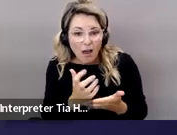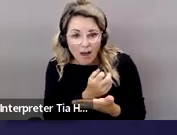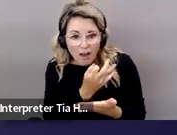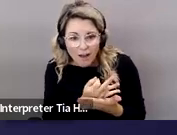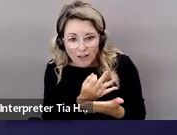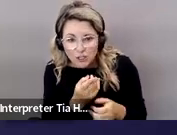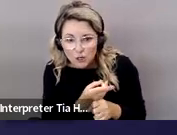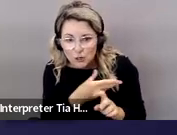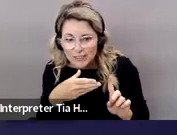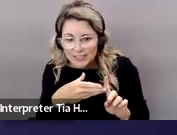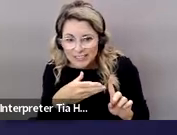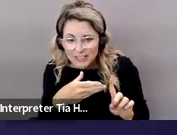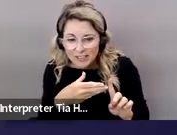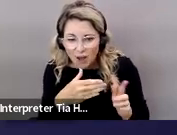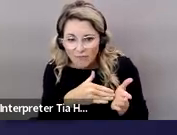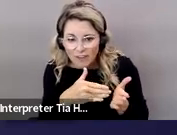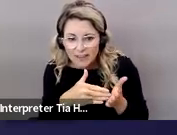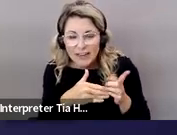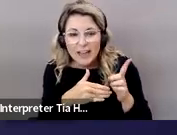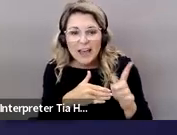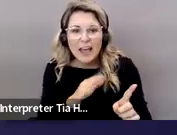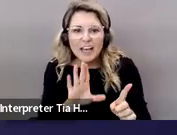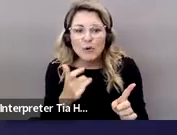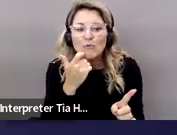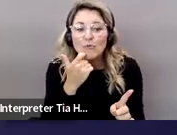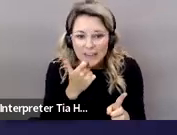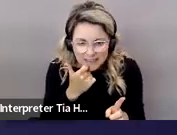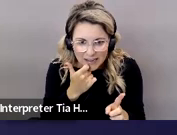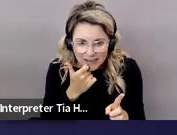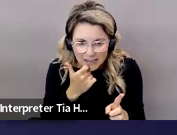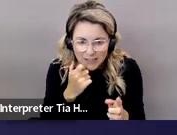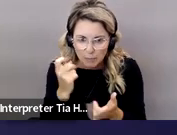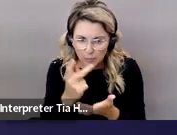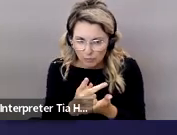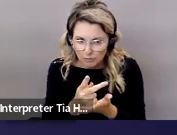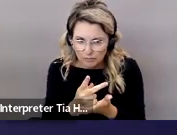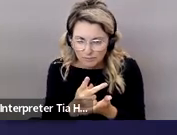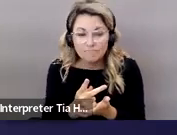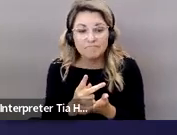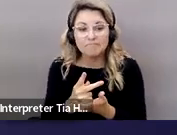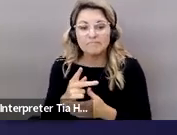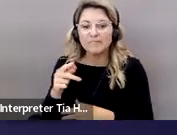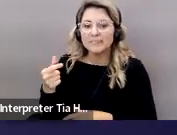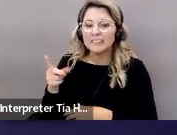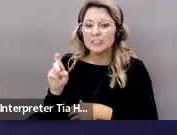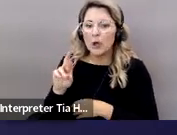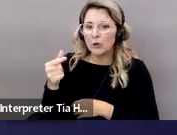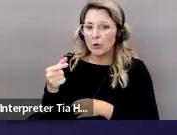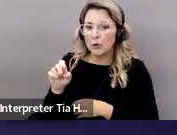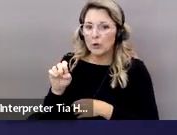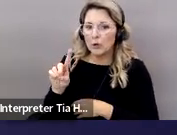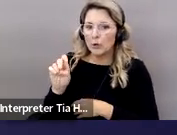your recent work. And Dr. Gooden, could we start with you? You can. I